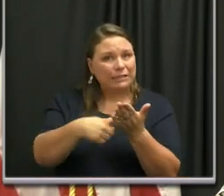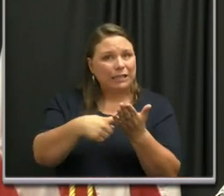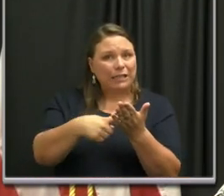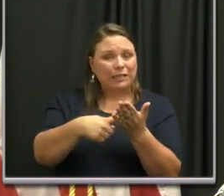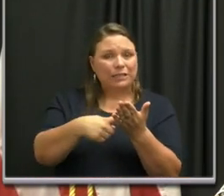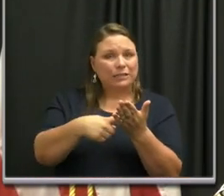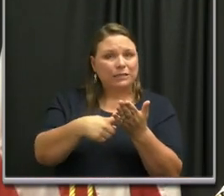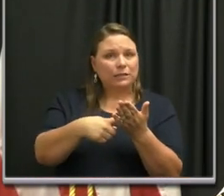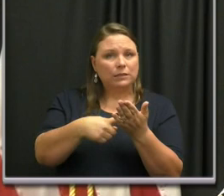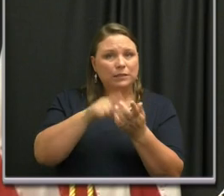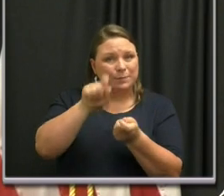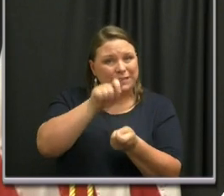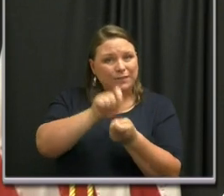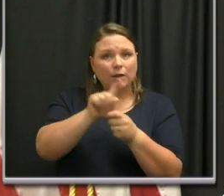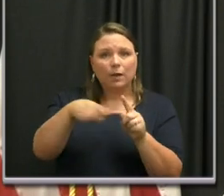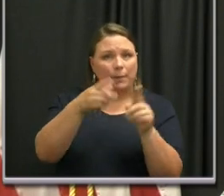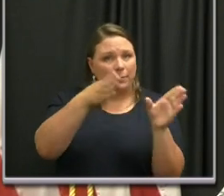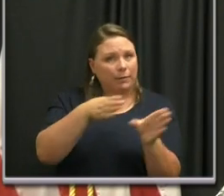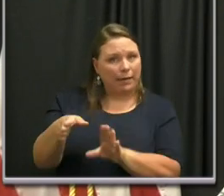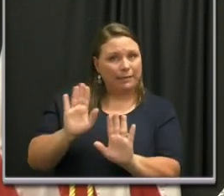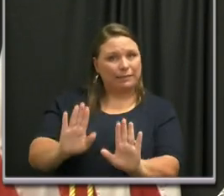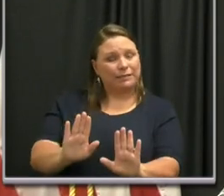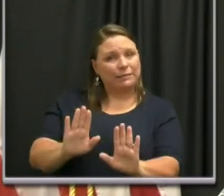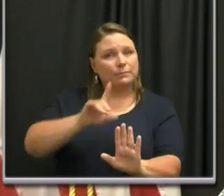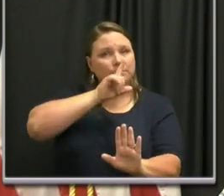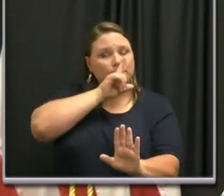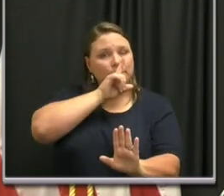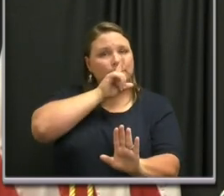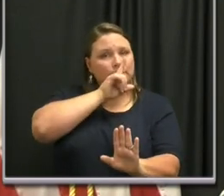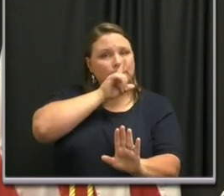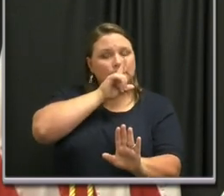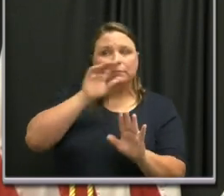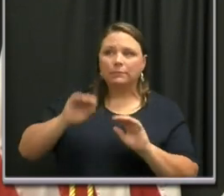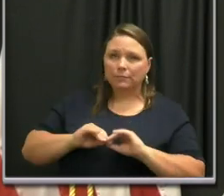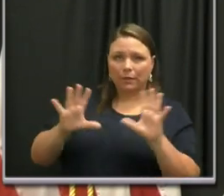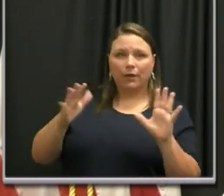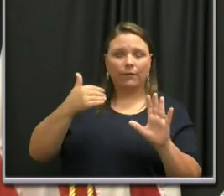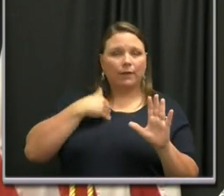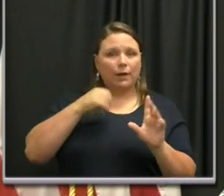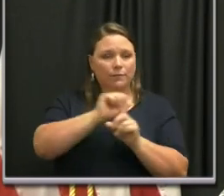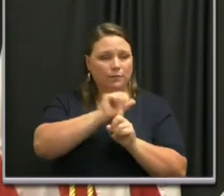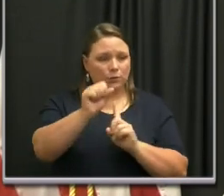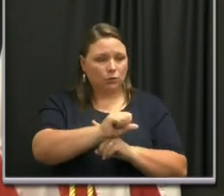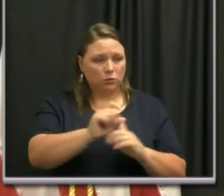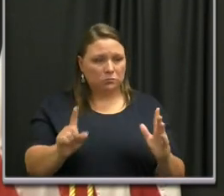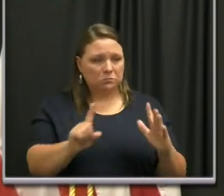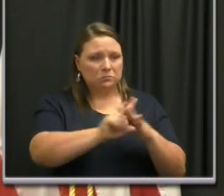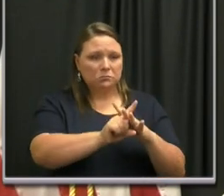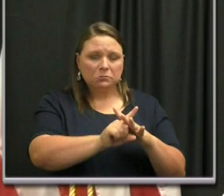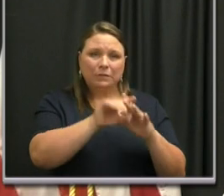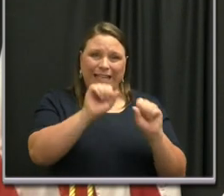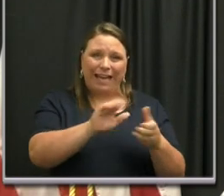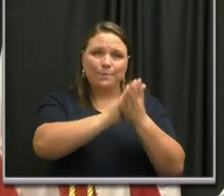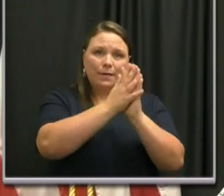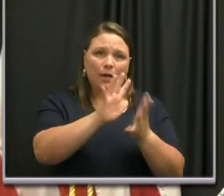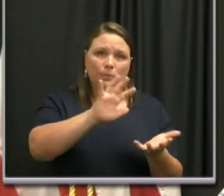contingency plans. Obviously, when you have a situation that could go out of